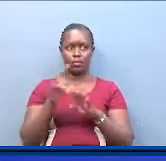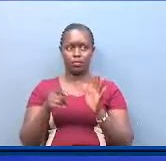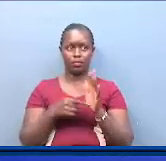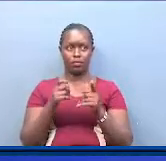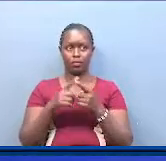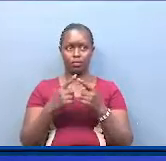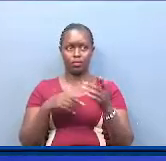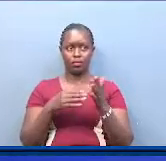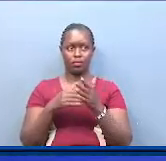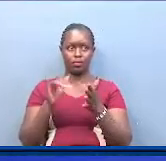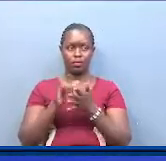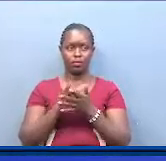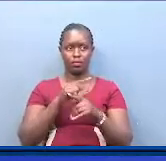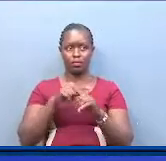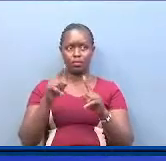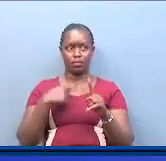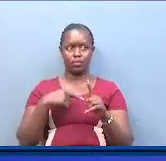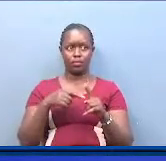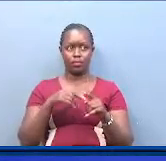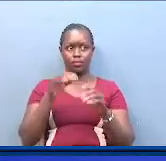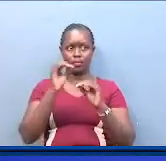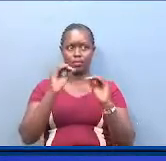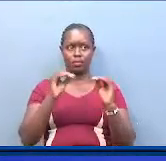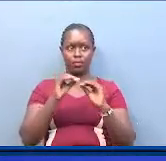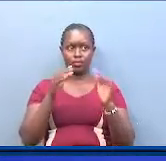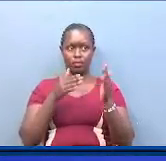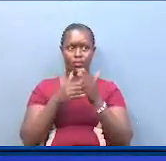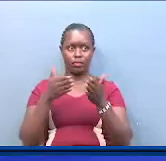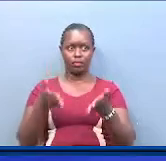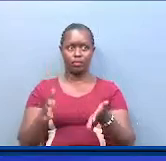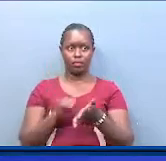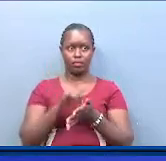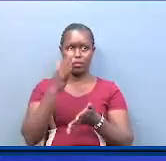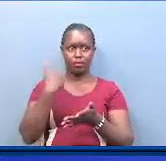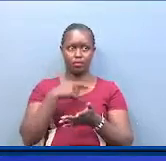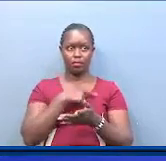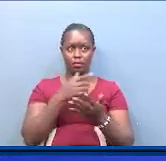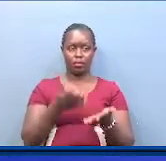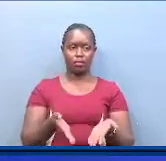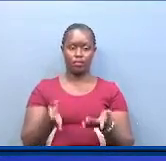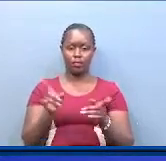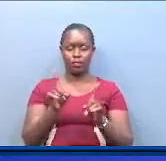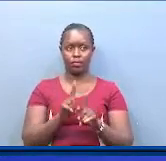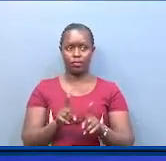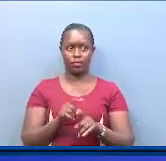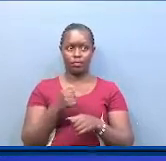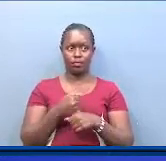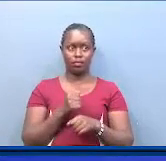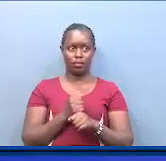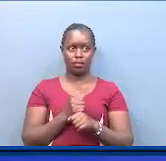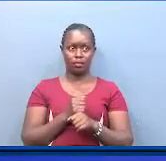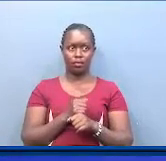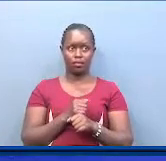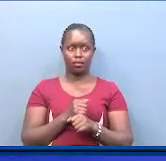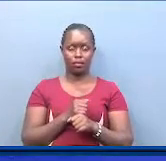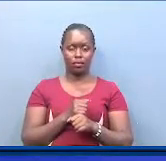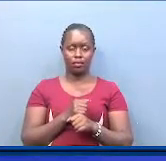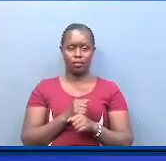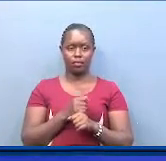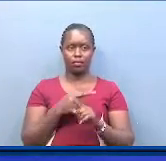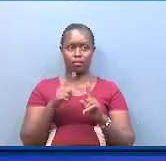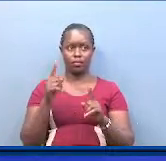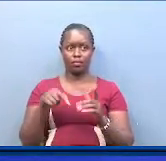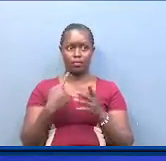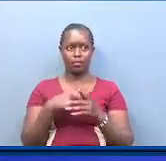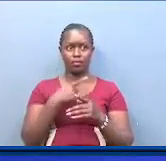I know, but what I'm saying, nobody is broke here anyway. That is why we are here. Admit nor deny that. Yeah, you know, but what